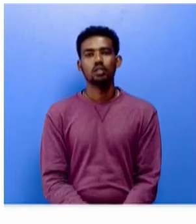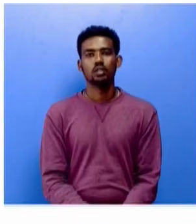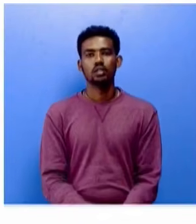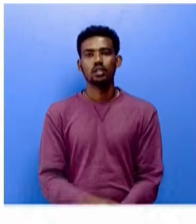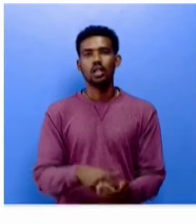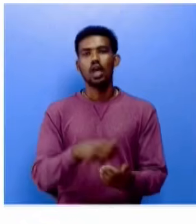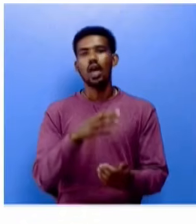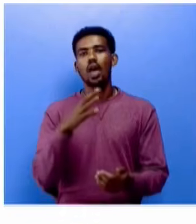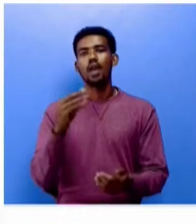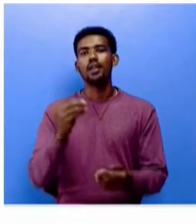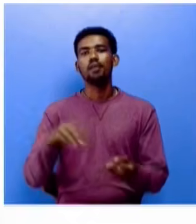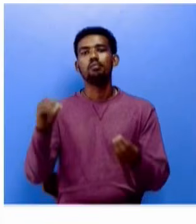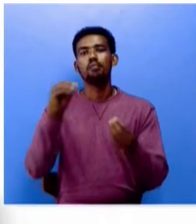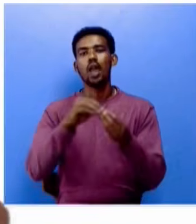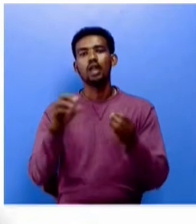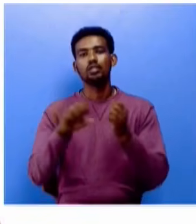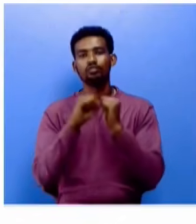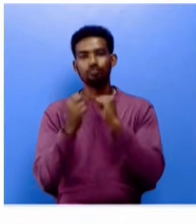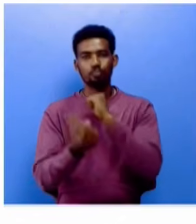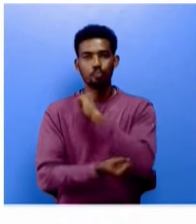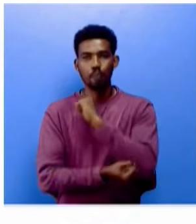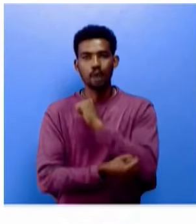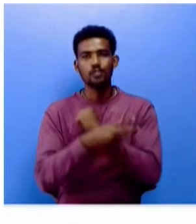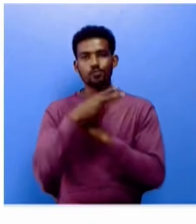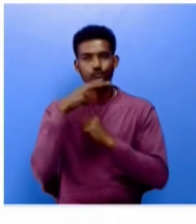plus base verb.